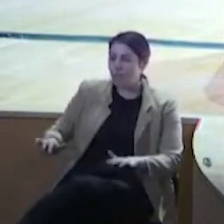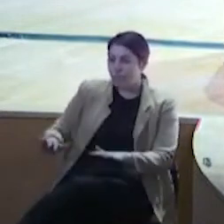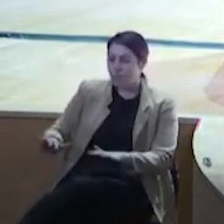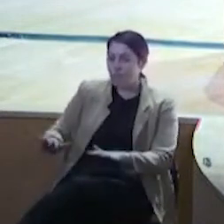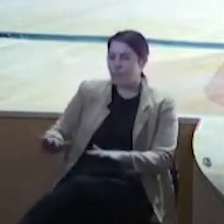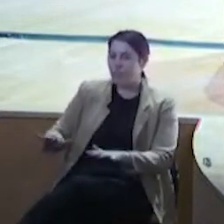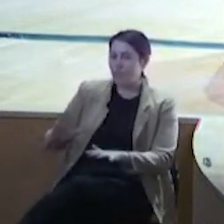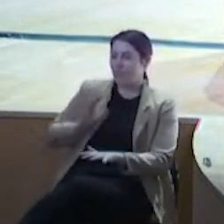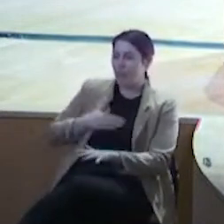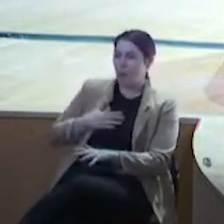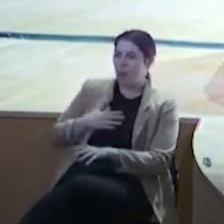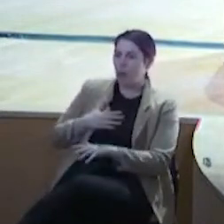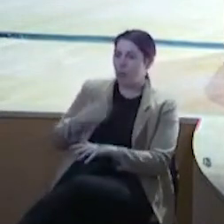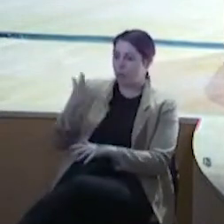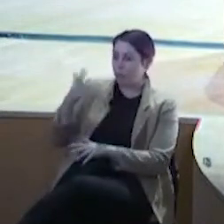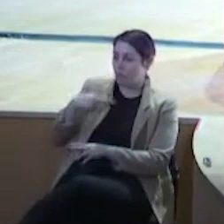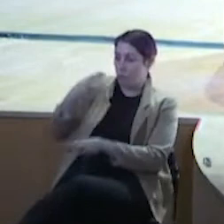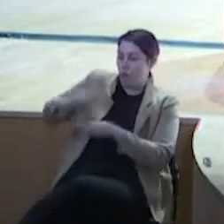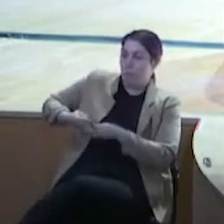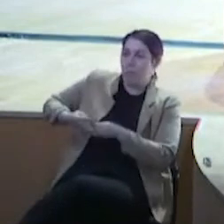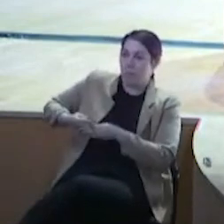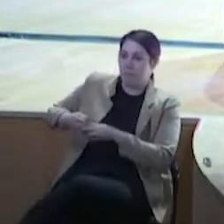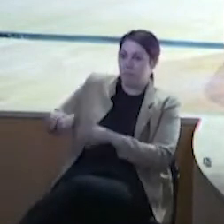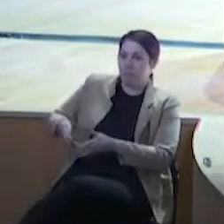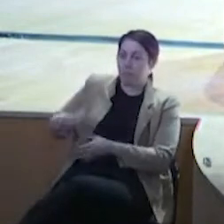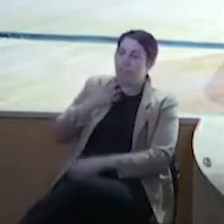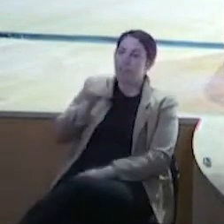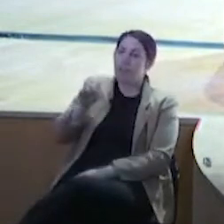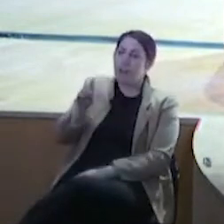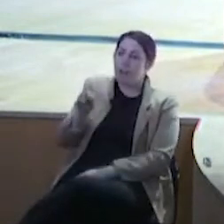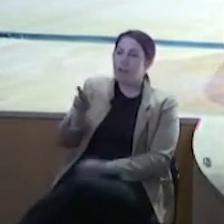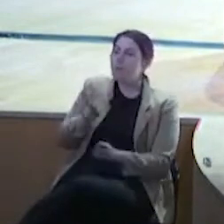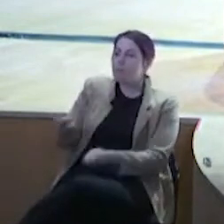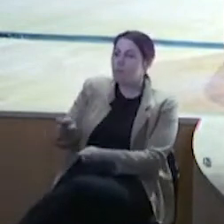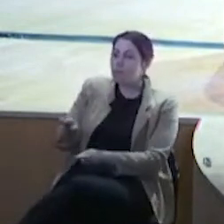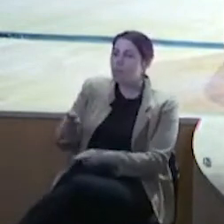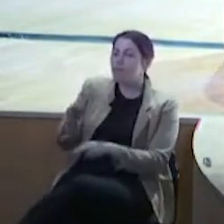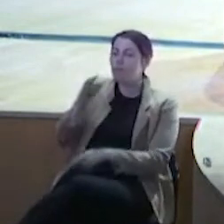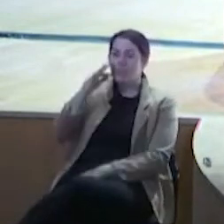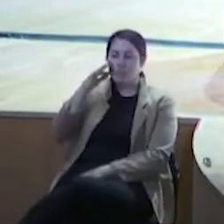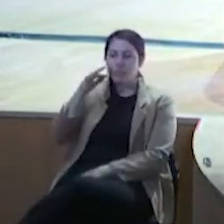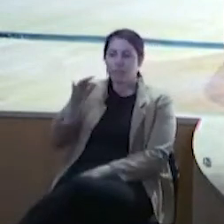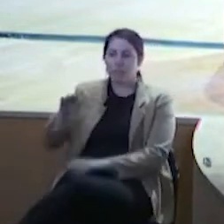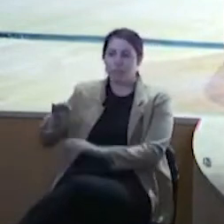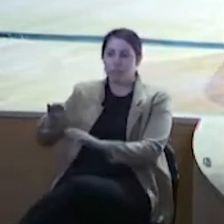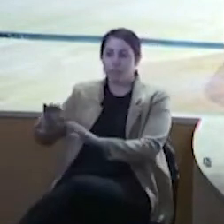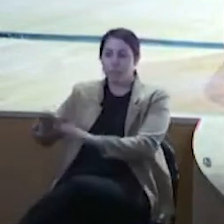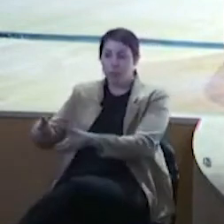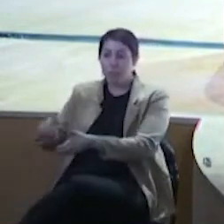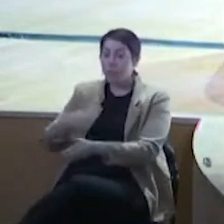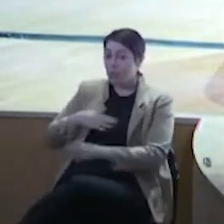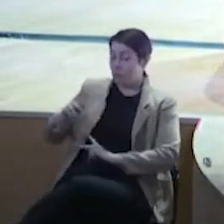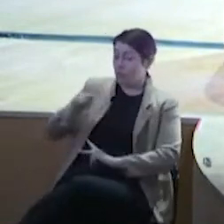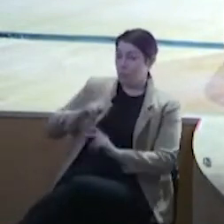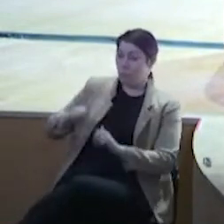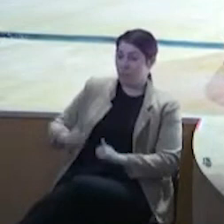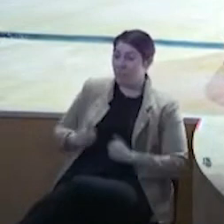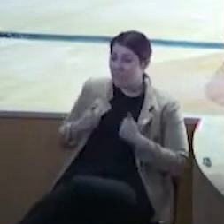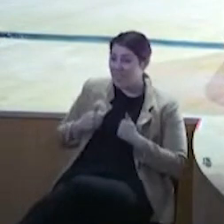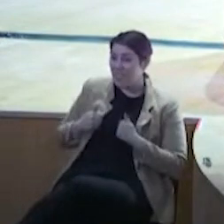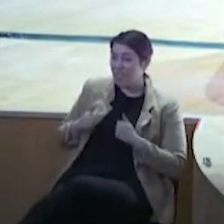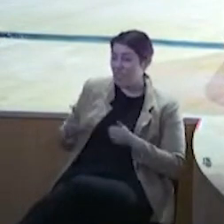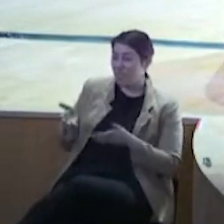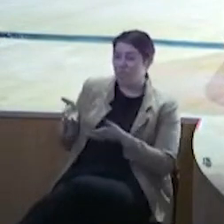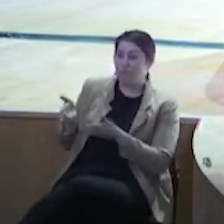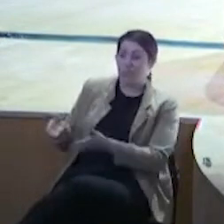It's our namesake, Colorado River, Colorado River Indian Tribes. My people have lived along the banks